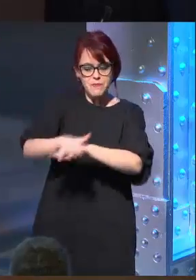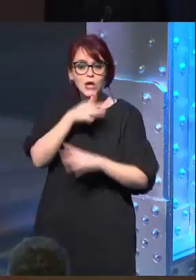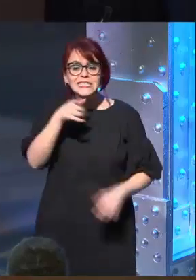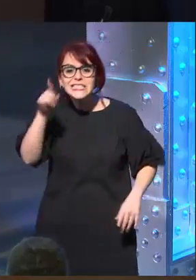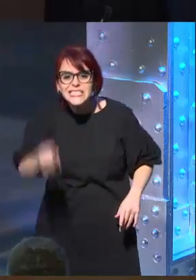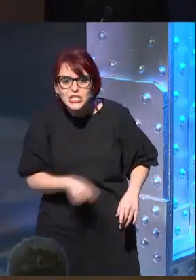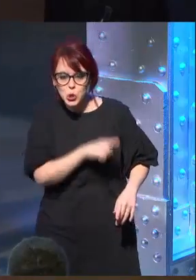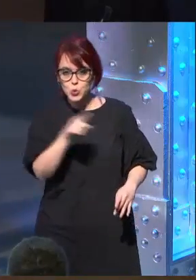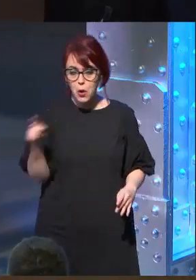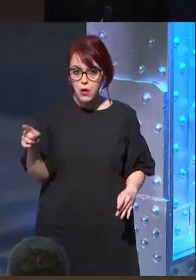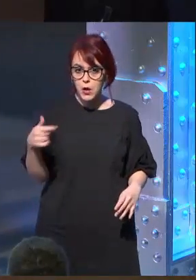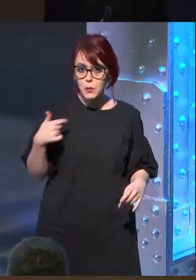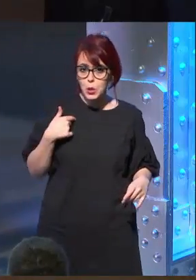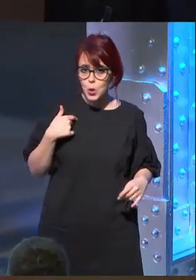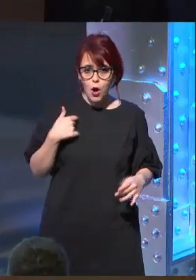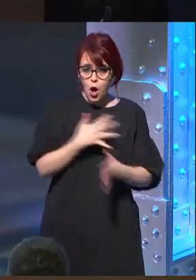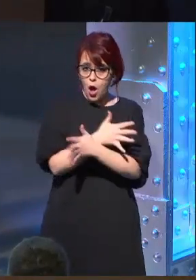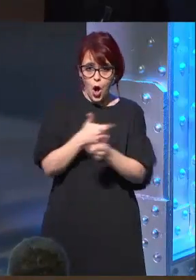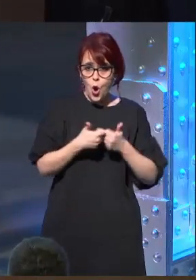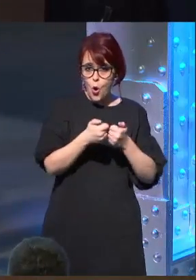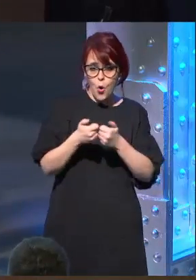with people that you don't know at all?